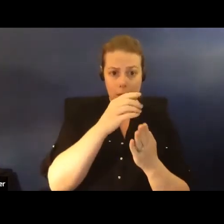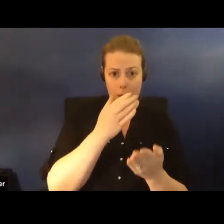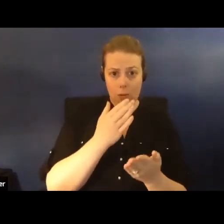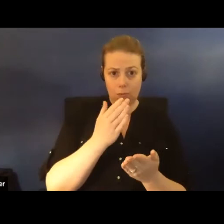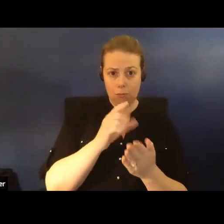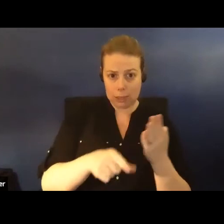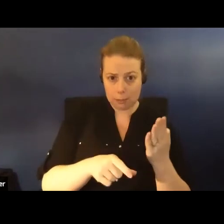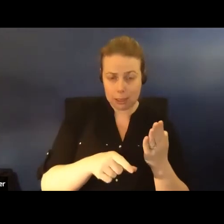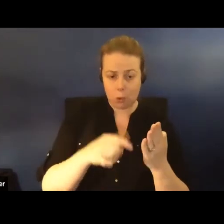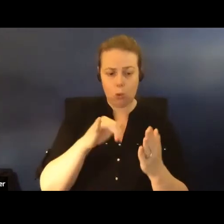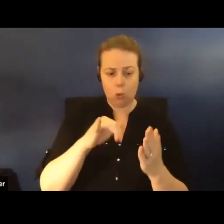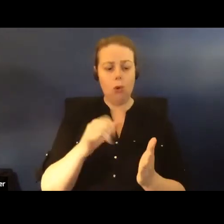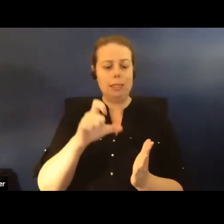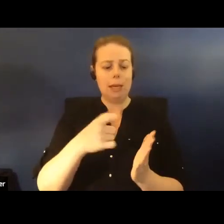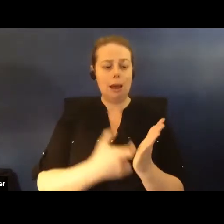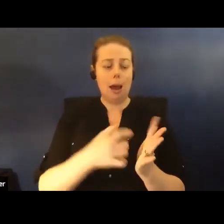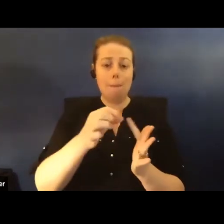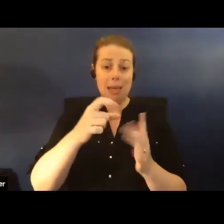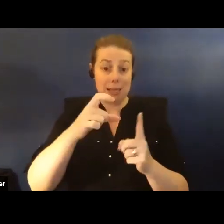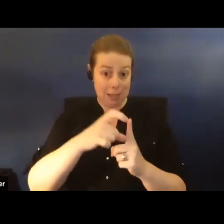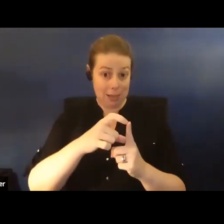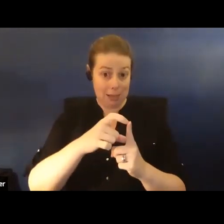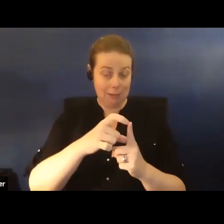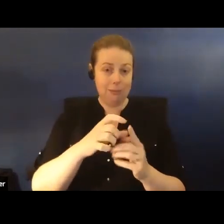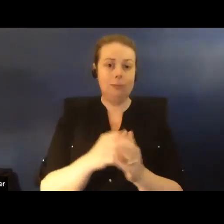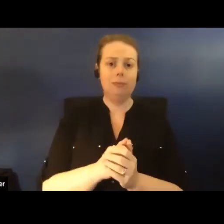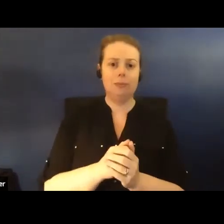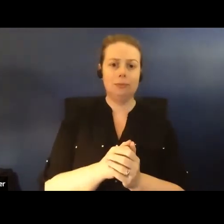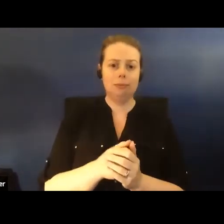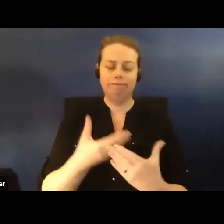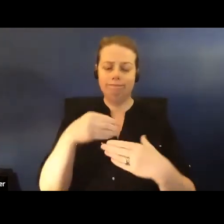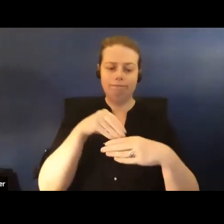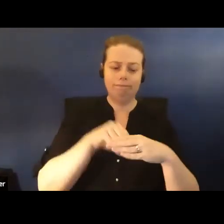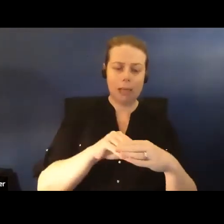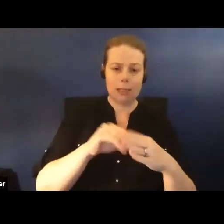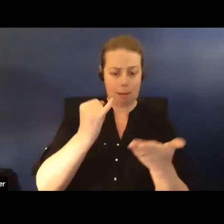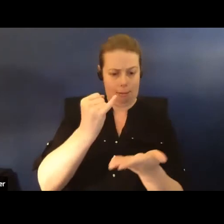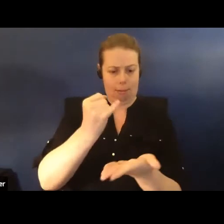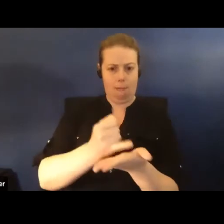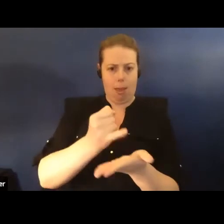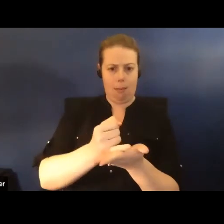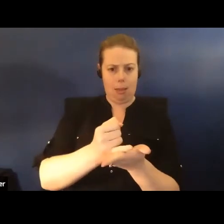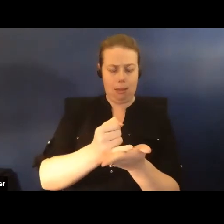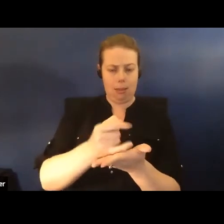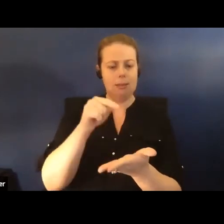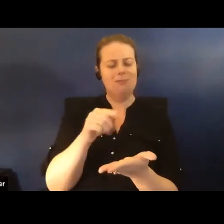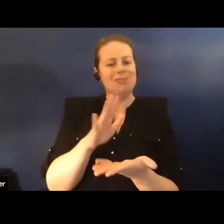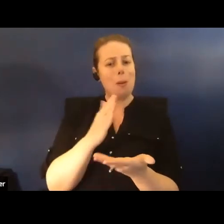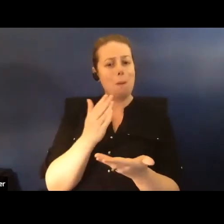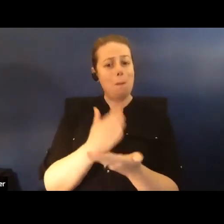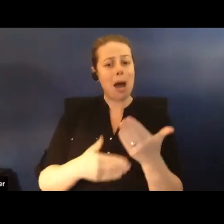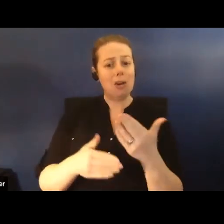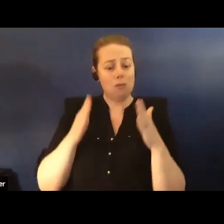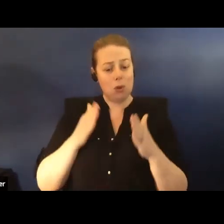to it as I go on, embeds impairment as part of human dignity, which requires